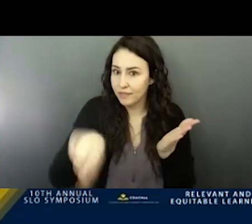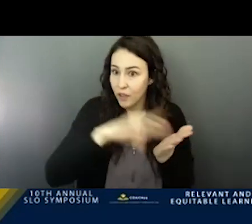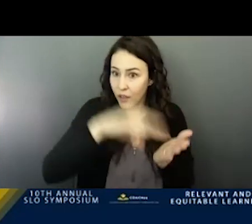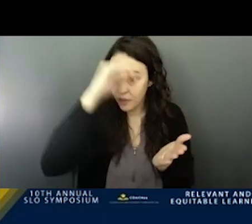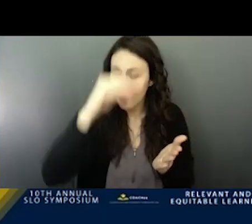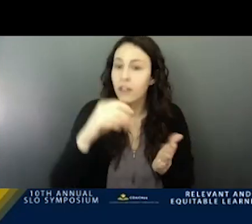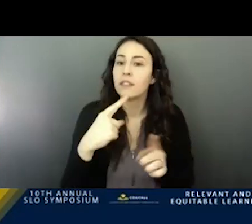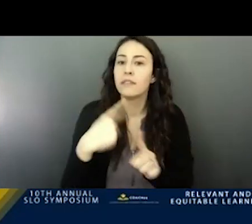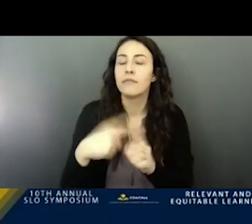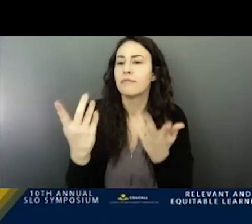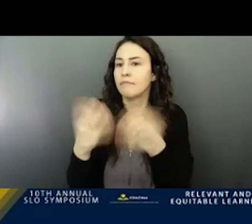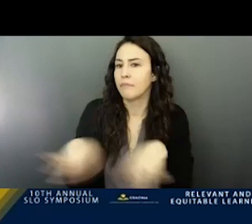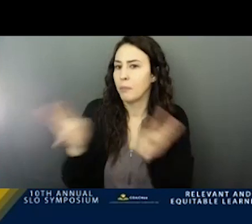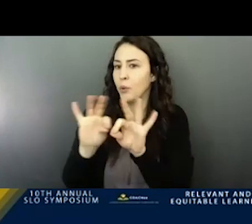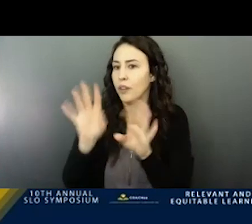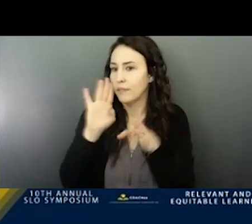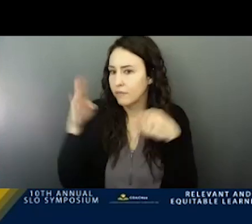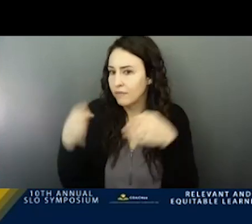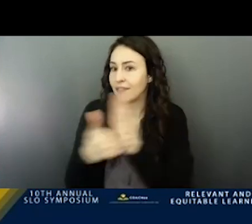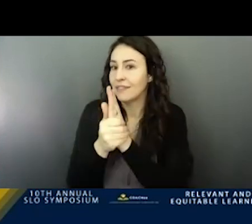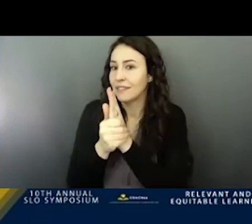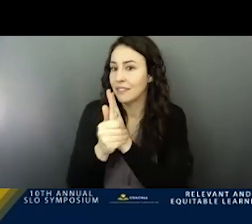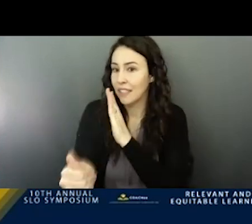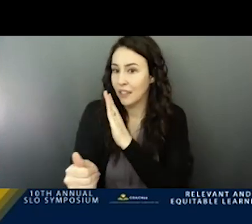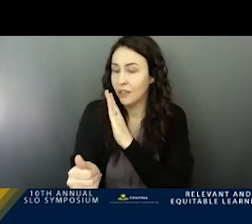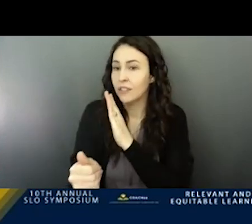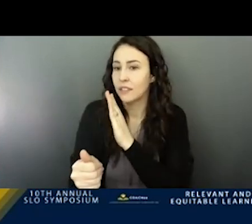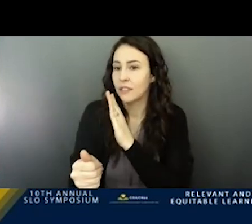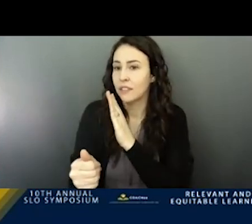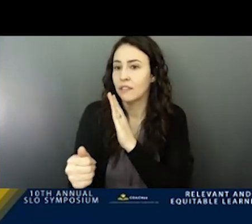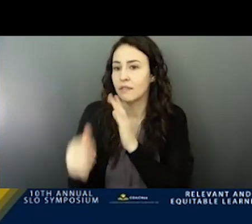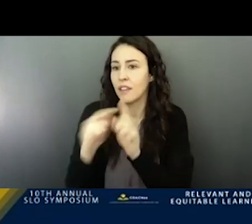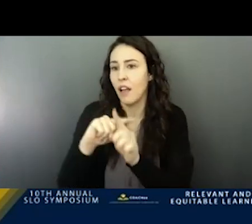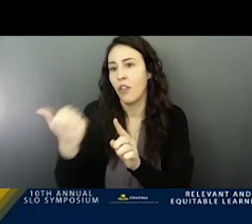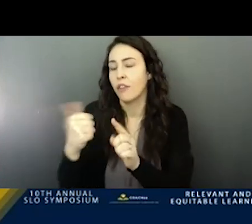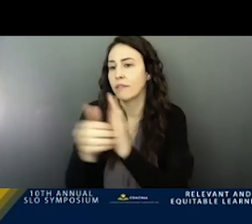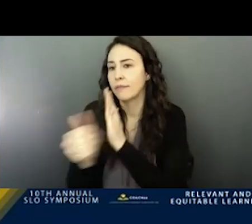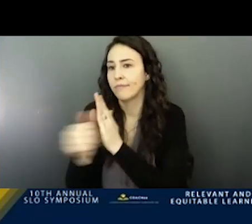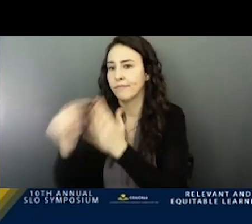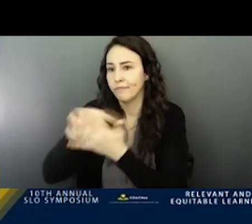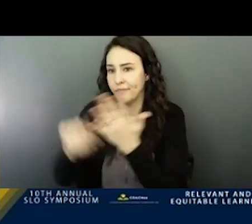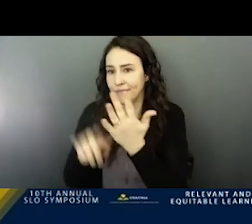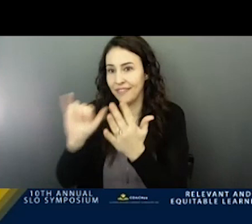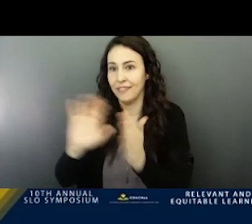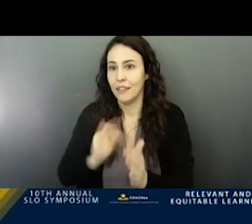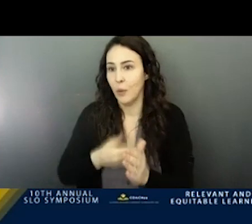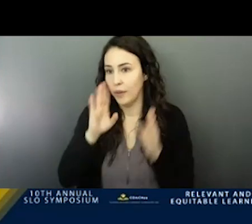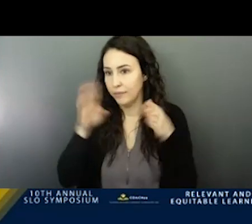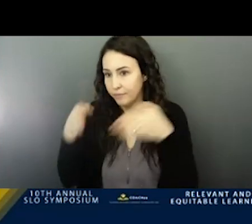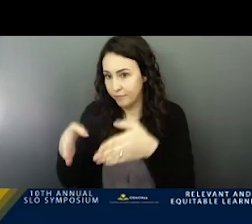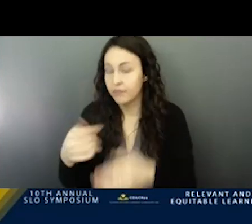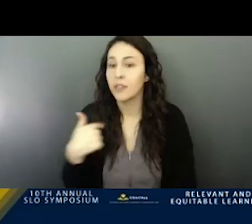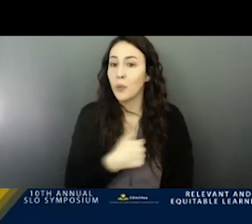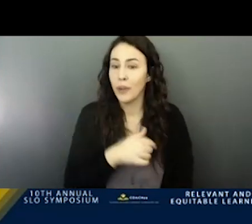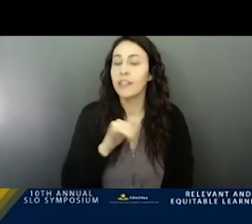on skills and competency attainment has become a focus. We have come to realize that the traditional methods